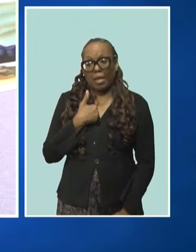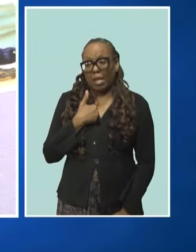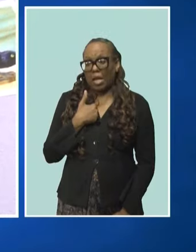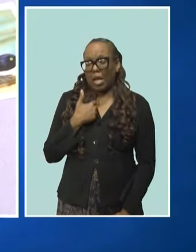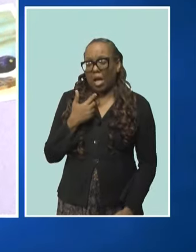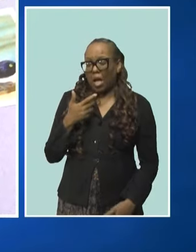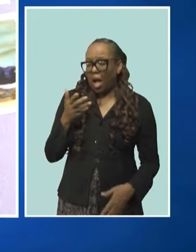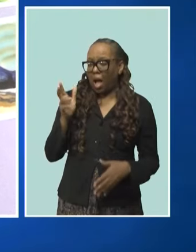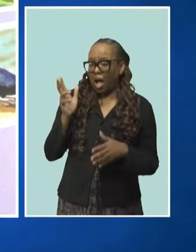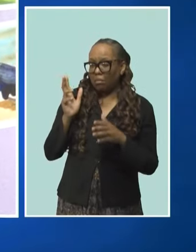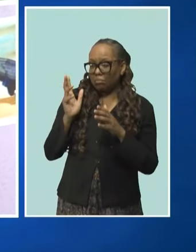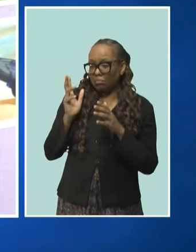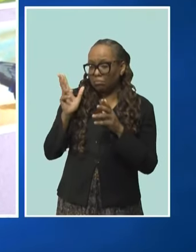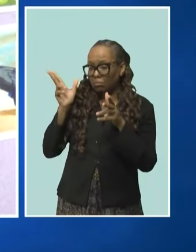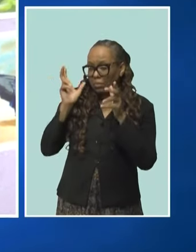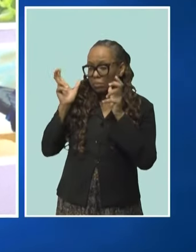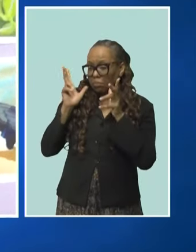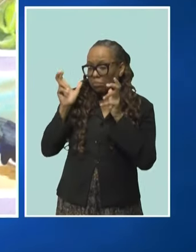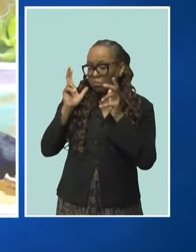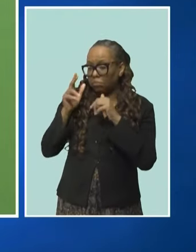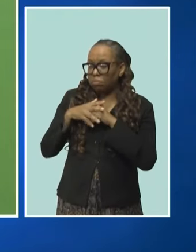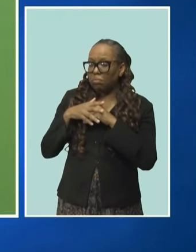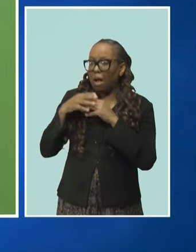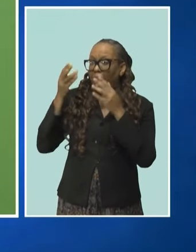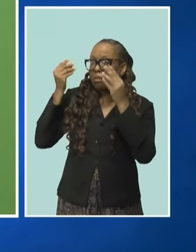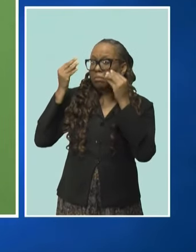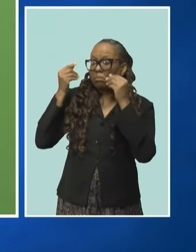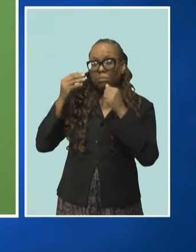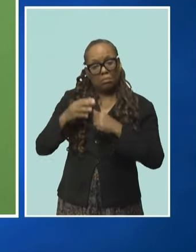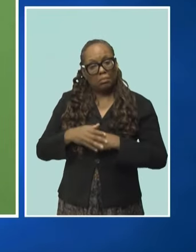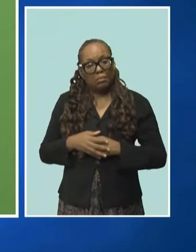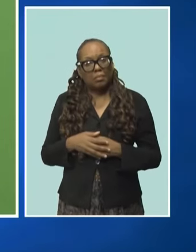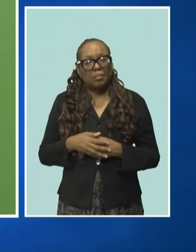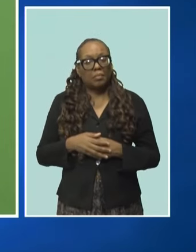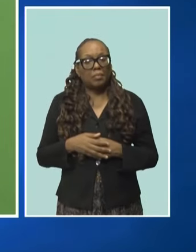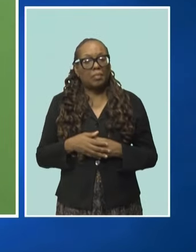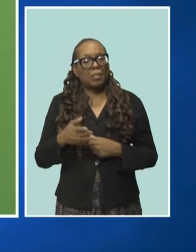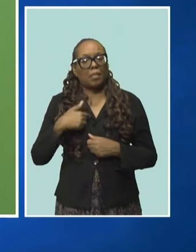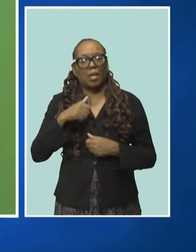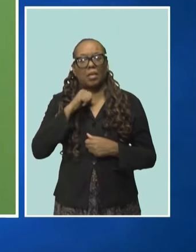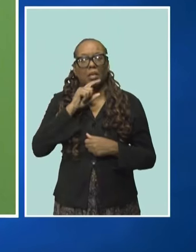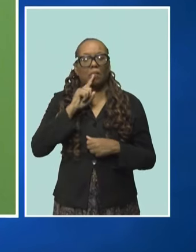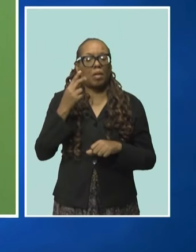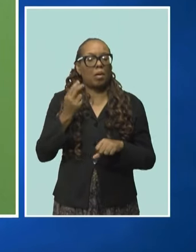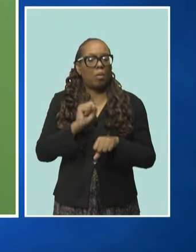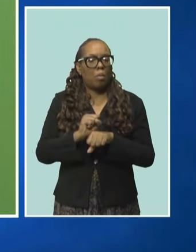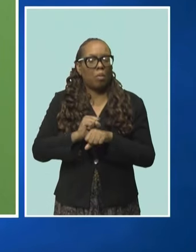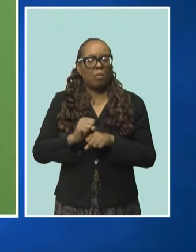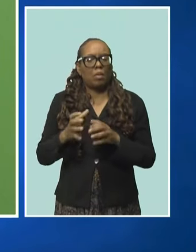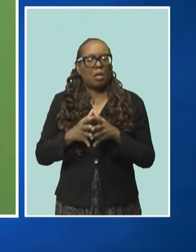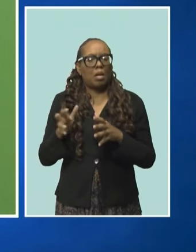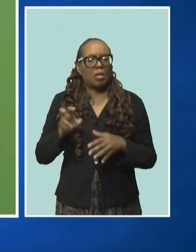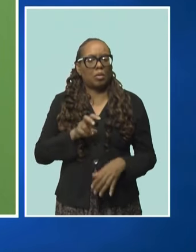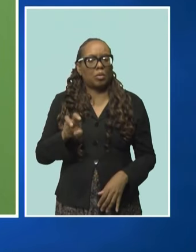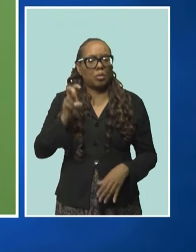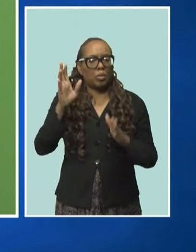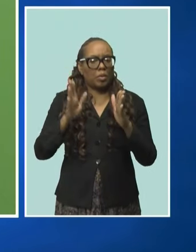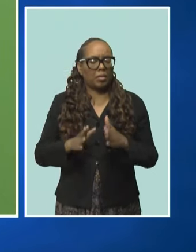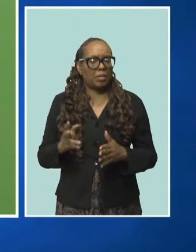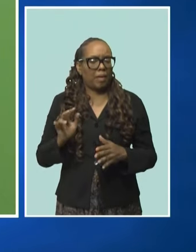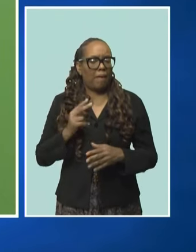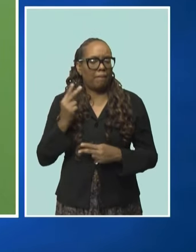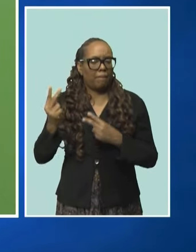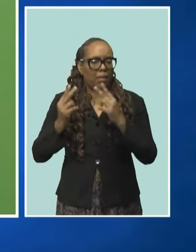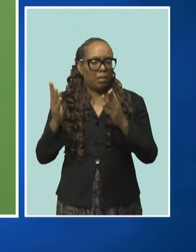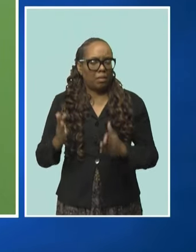as much exposure to the tourist market, to be quite honest, but there have been a few people who have commissioned things from